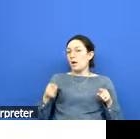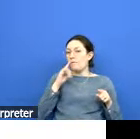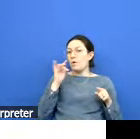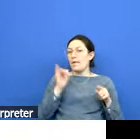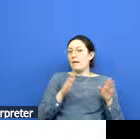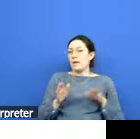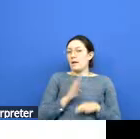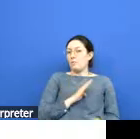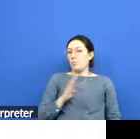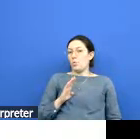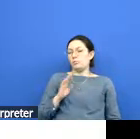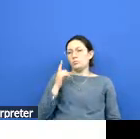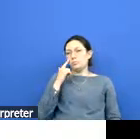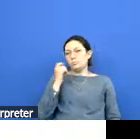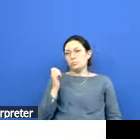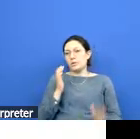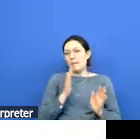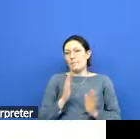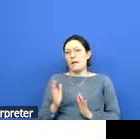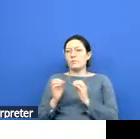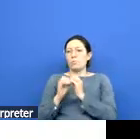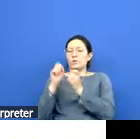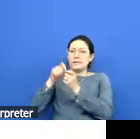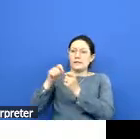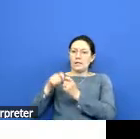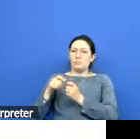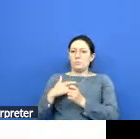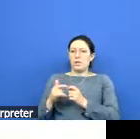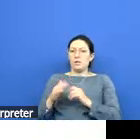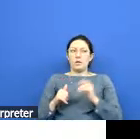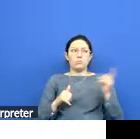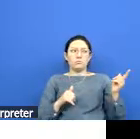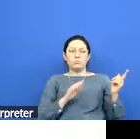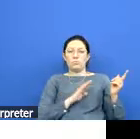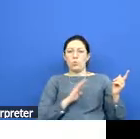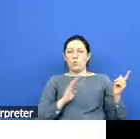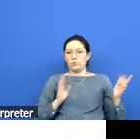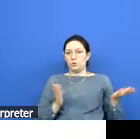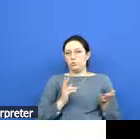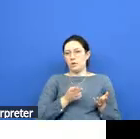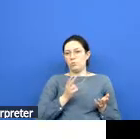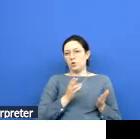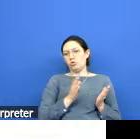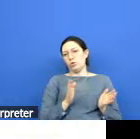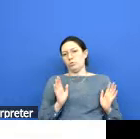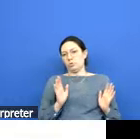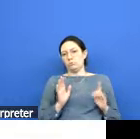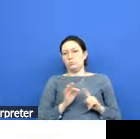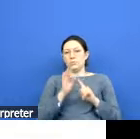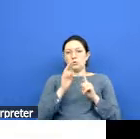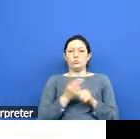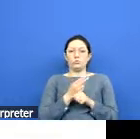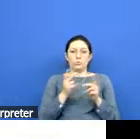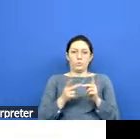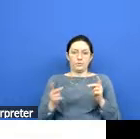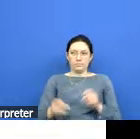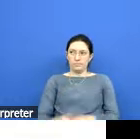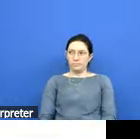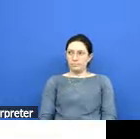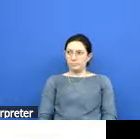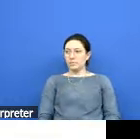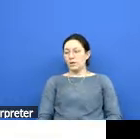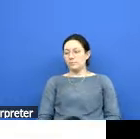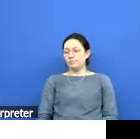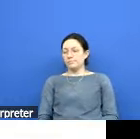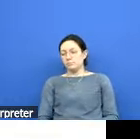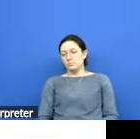level because the plans are a little more detailed than they are at the special use permit phase.